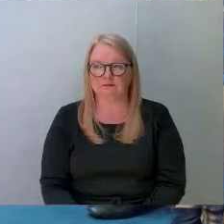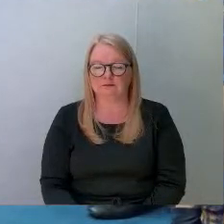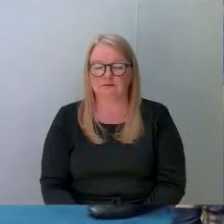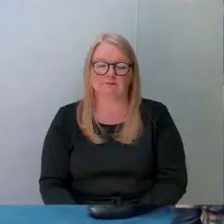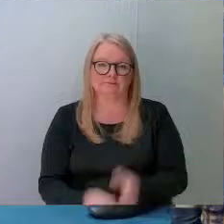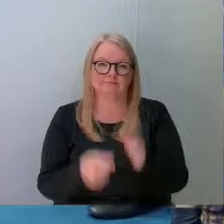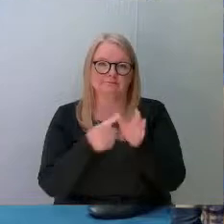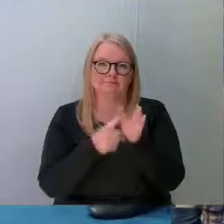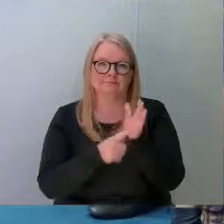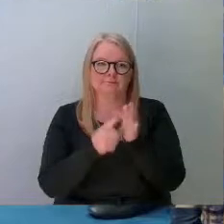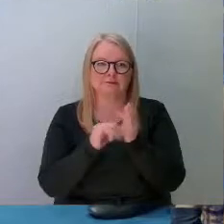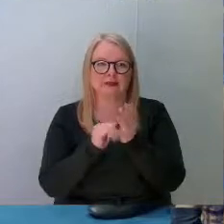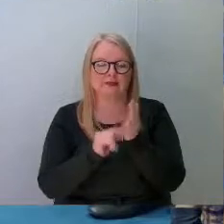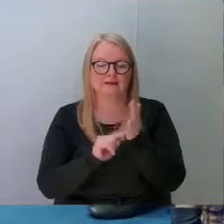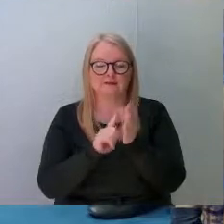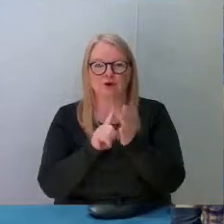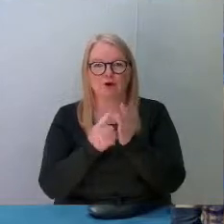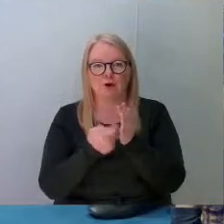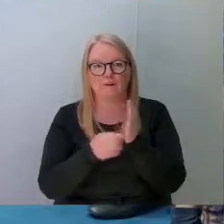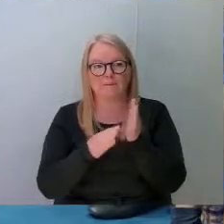Alistair Mitchell.